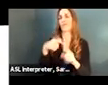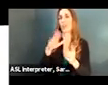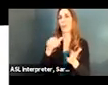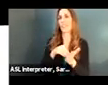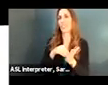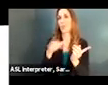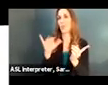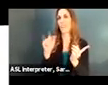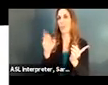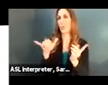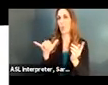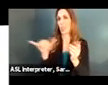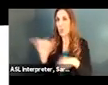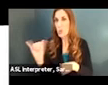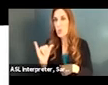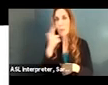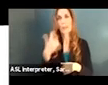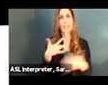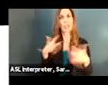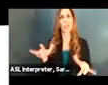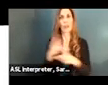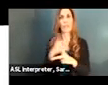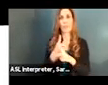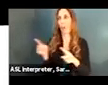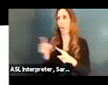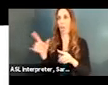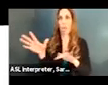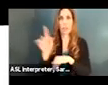inventory, so I didn't have to figure out the maze that is Temple.